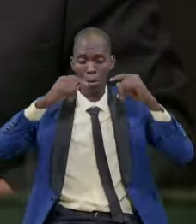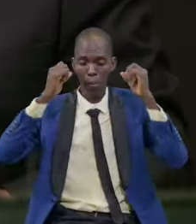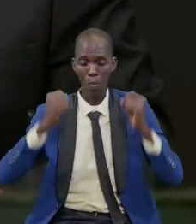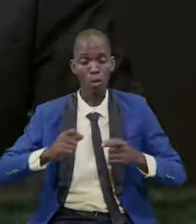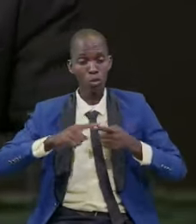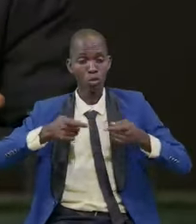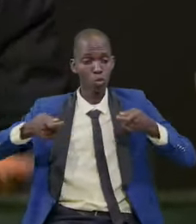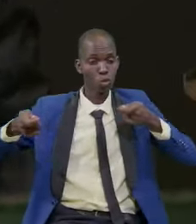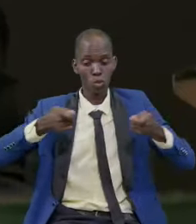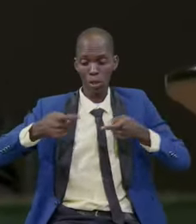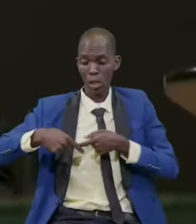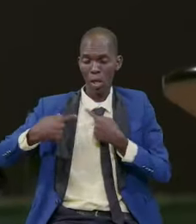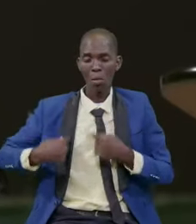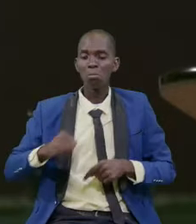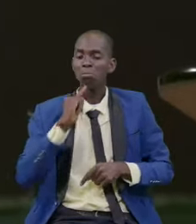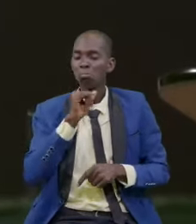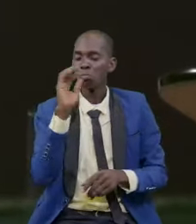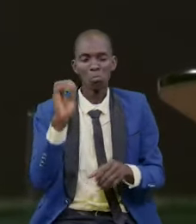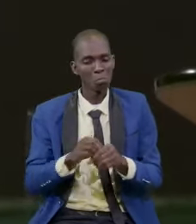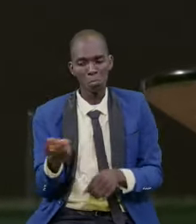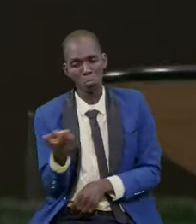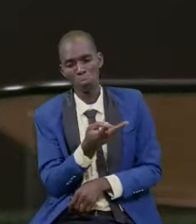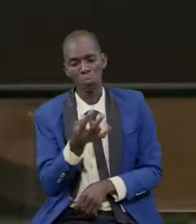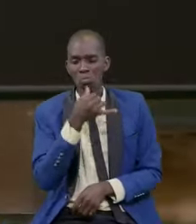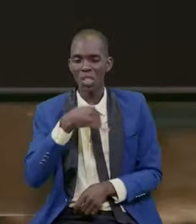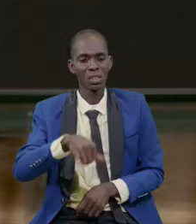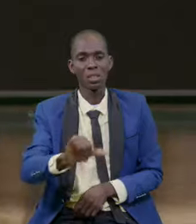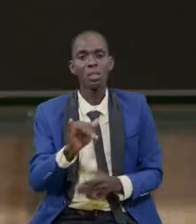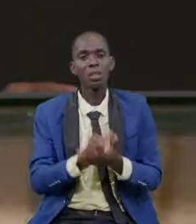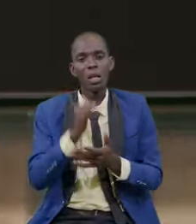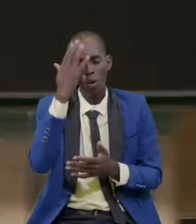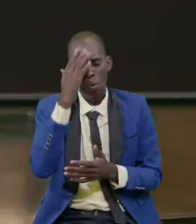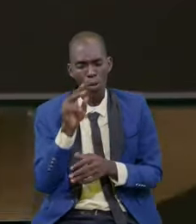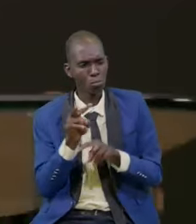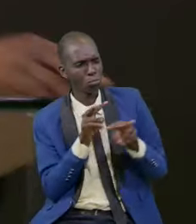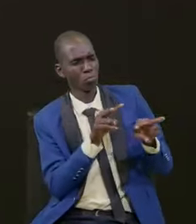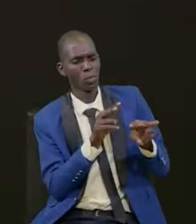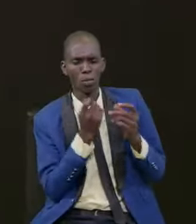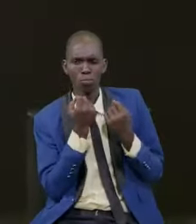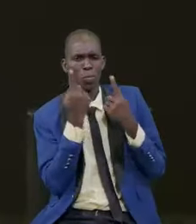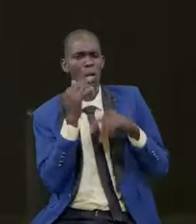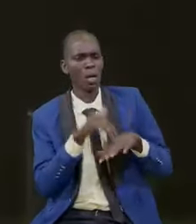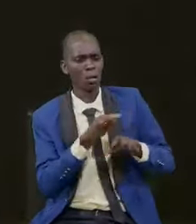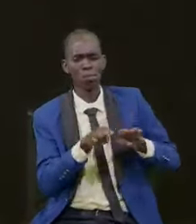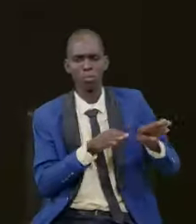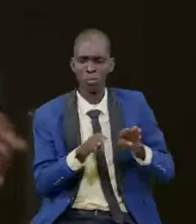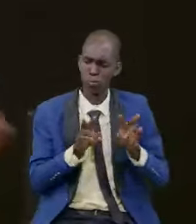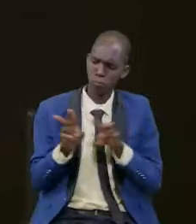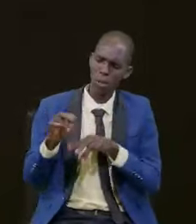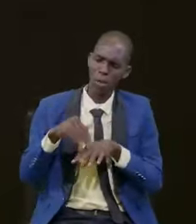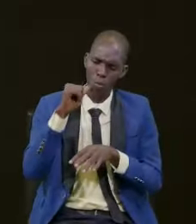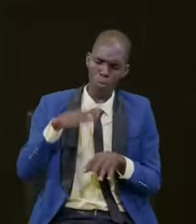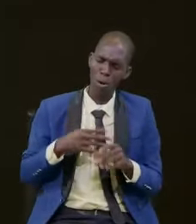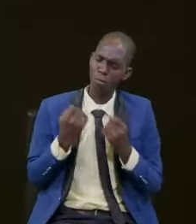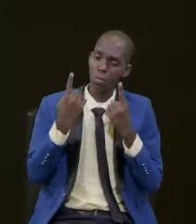the heart is not there. That the reason they are the way they are, because they by themselves